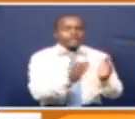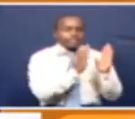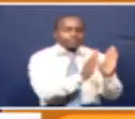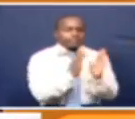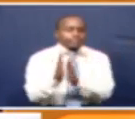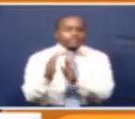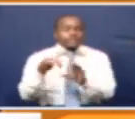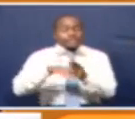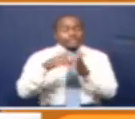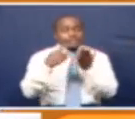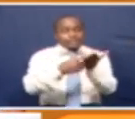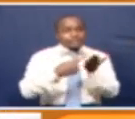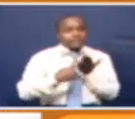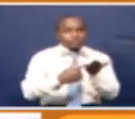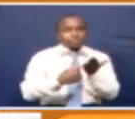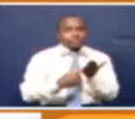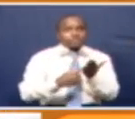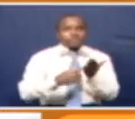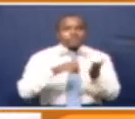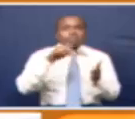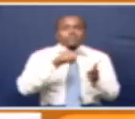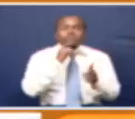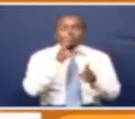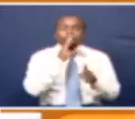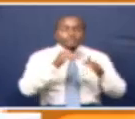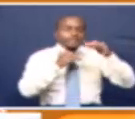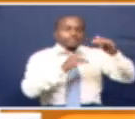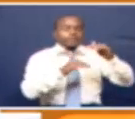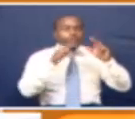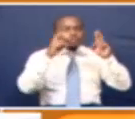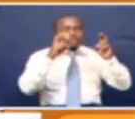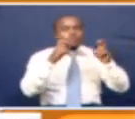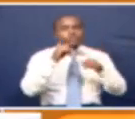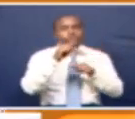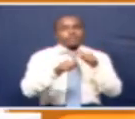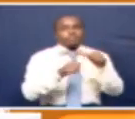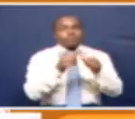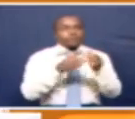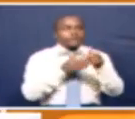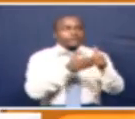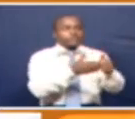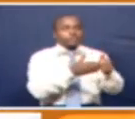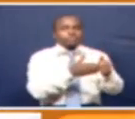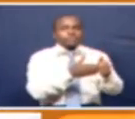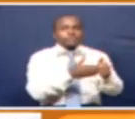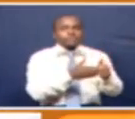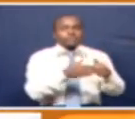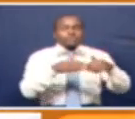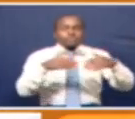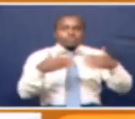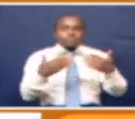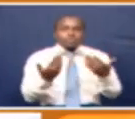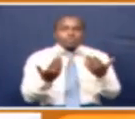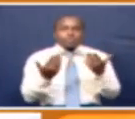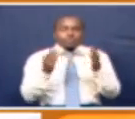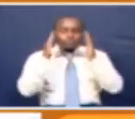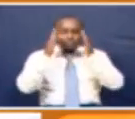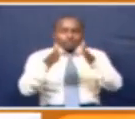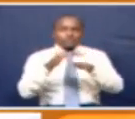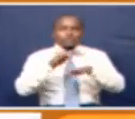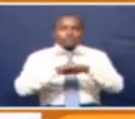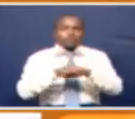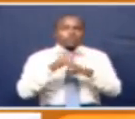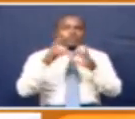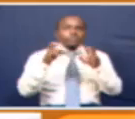in this discussion. It should not be limited to issues about leadership. It should not be confined to